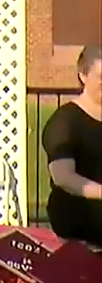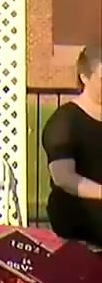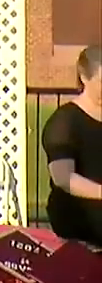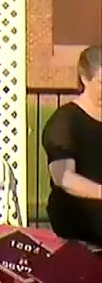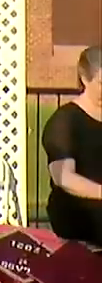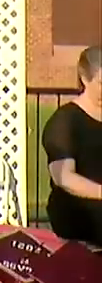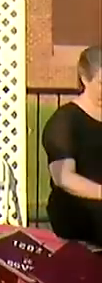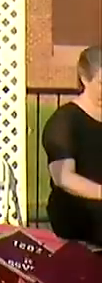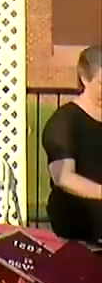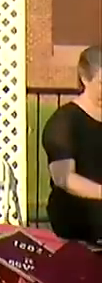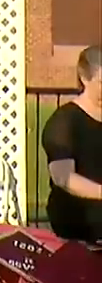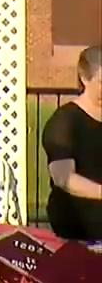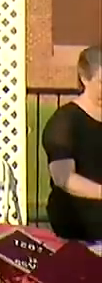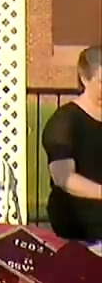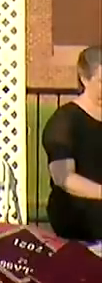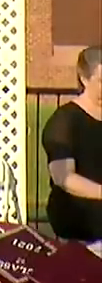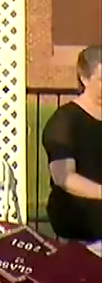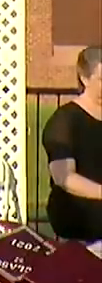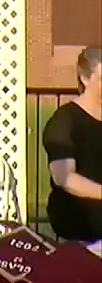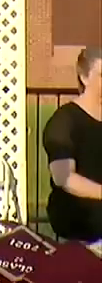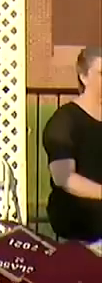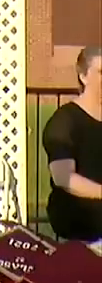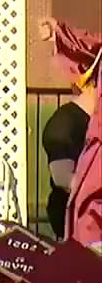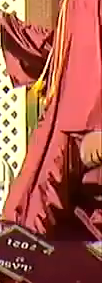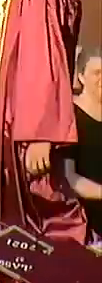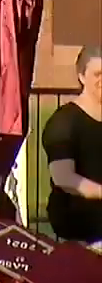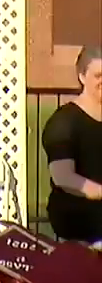Jack Thomas DeGray.